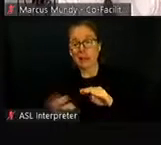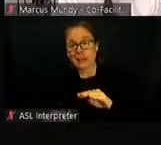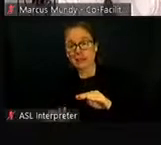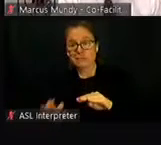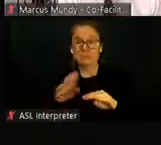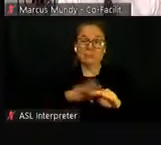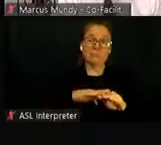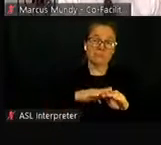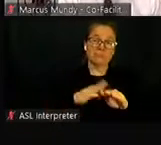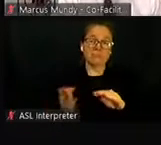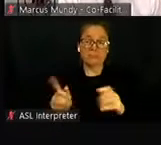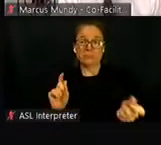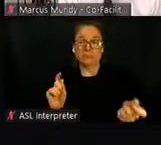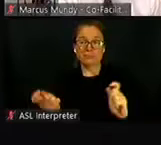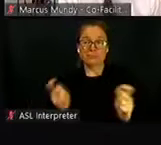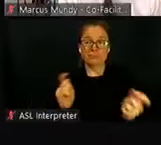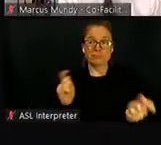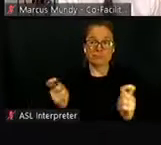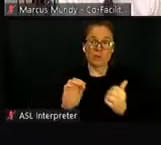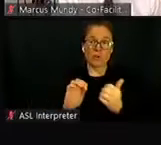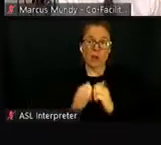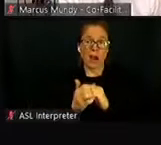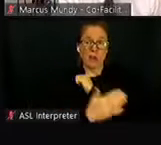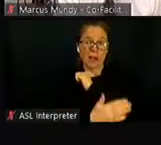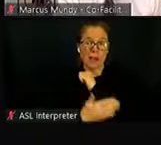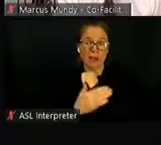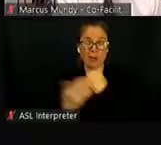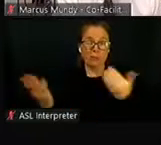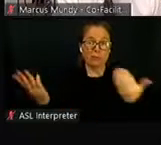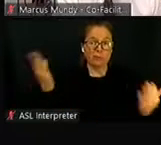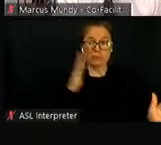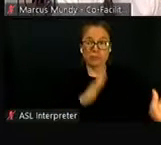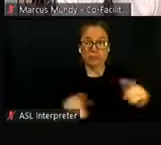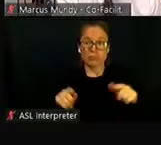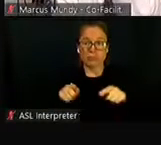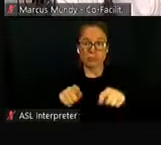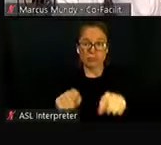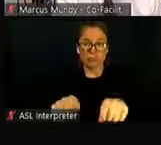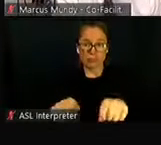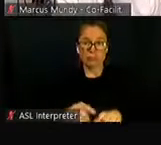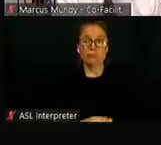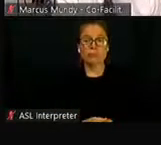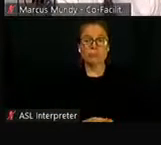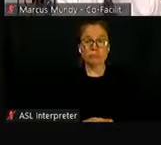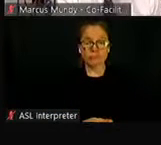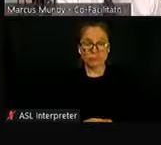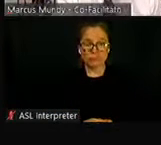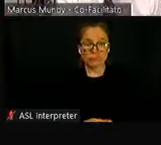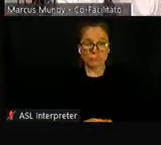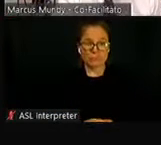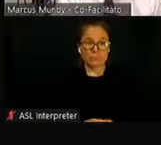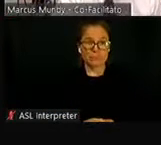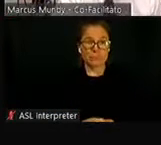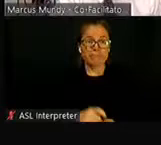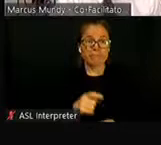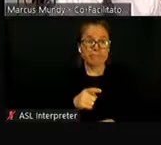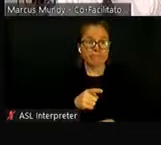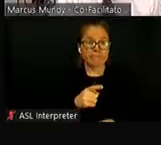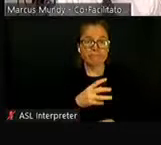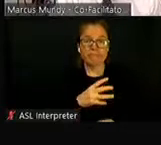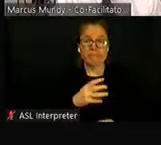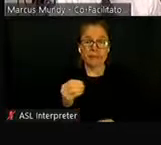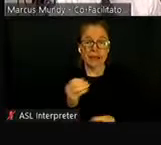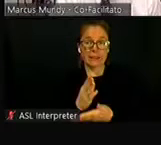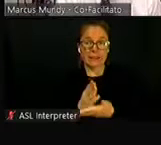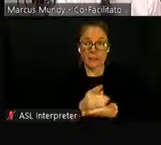county do that line of business? That information is there. Next slide, please. And then in addition to that, some of you